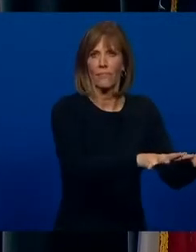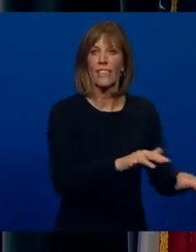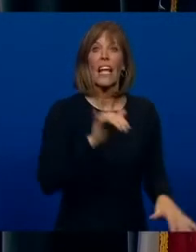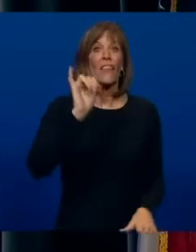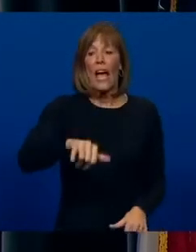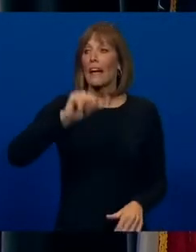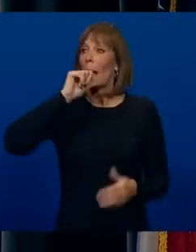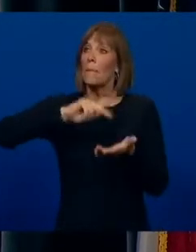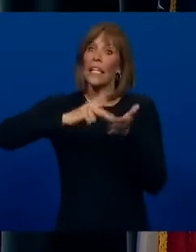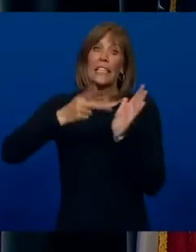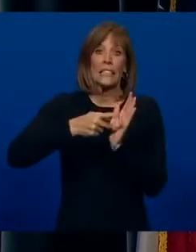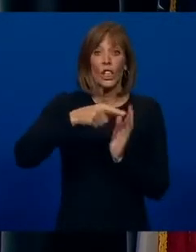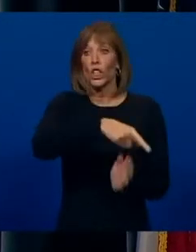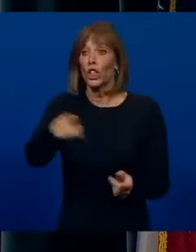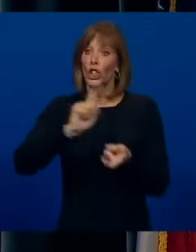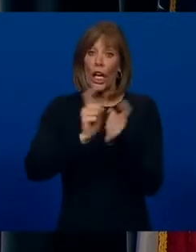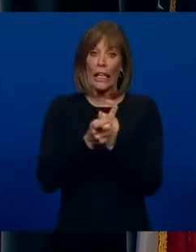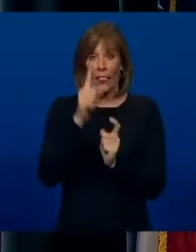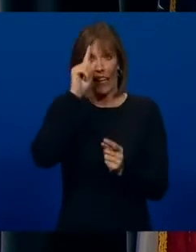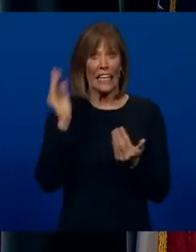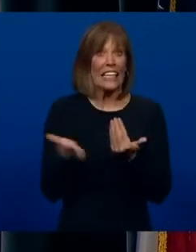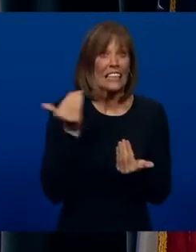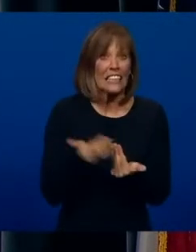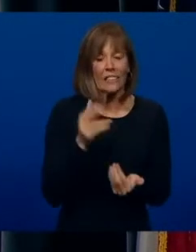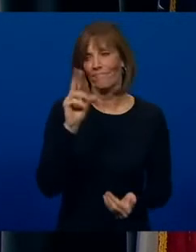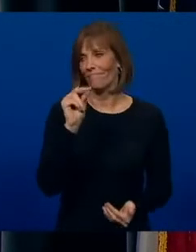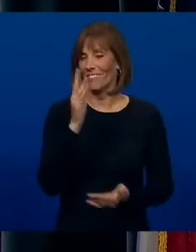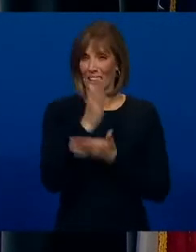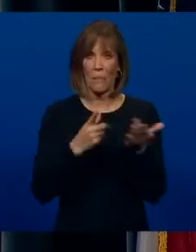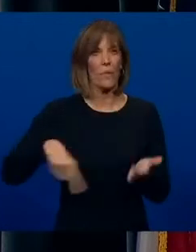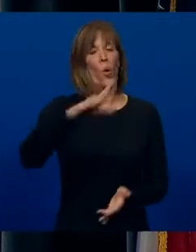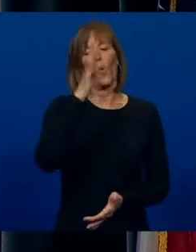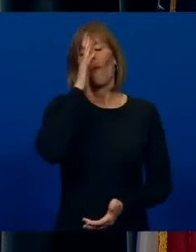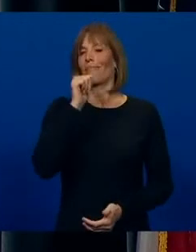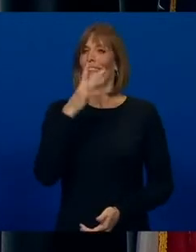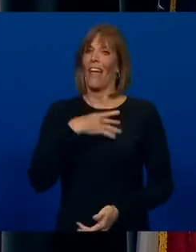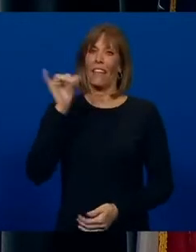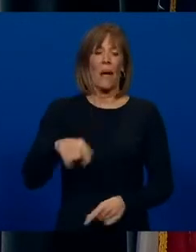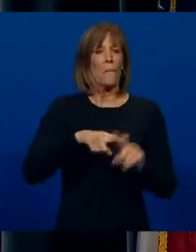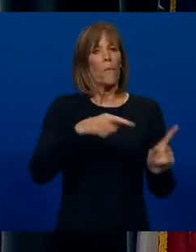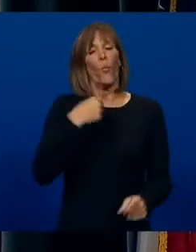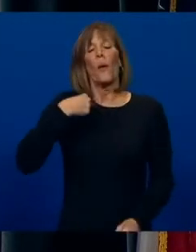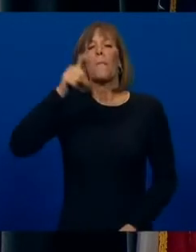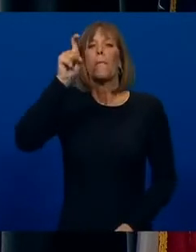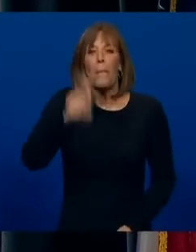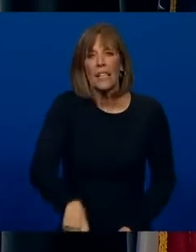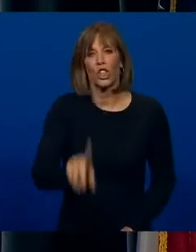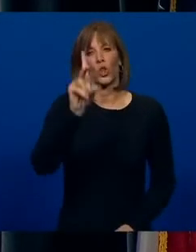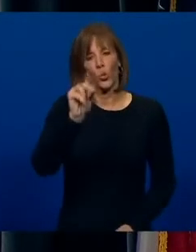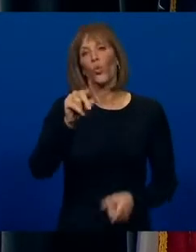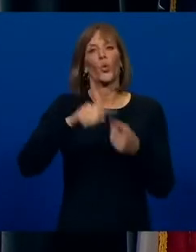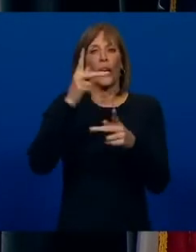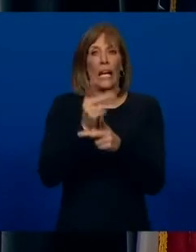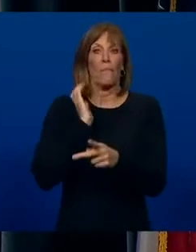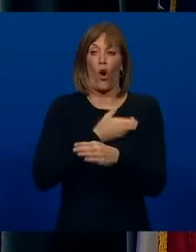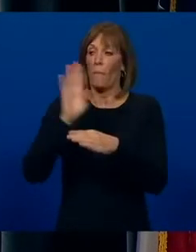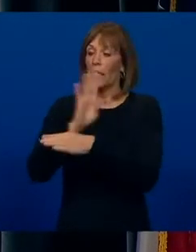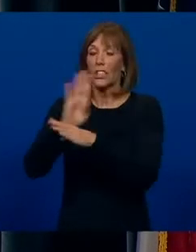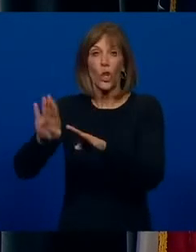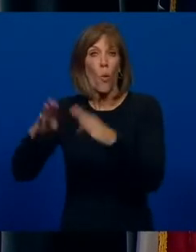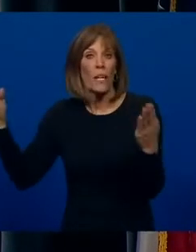That doesn't mean that these changes will be easy or popular, but they're necessary if we want to keep our businesses